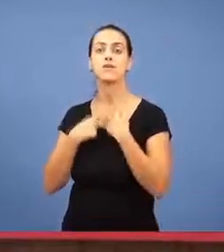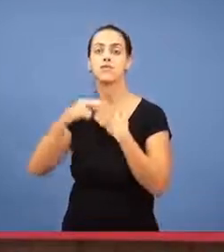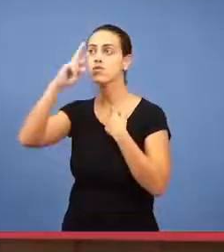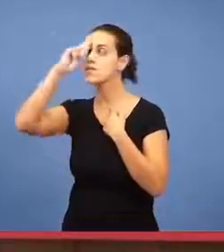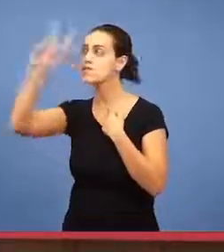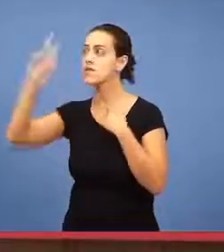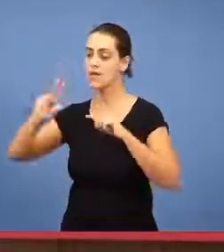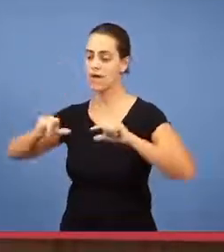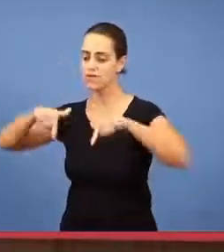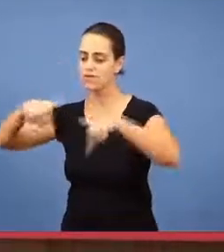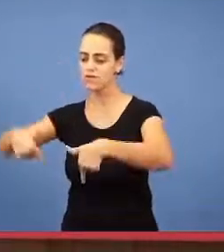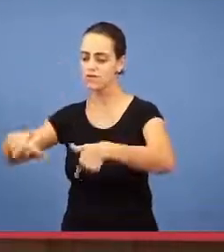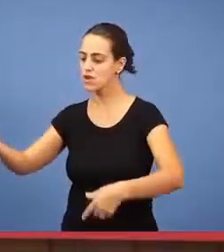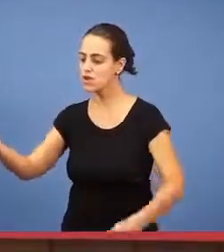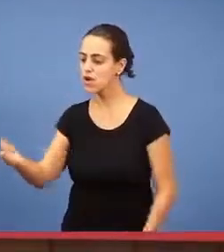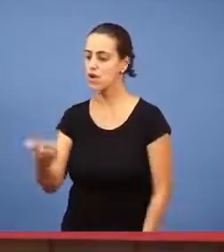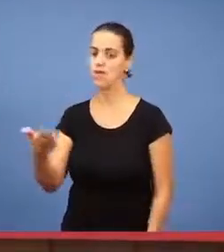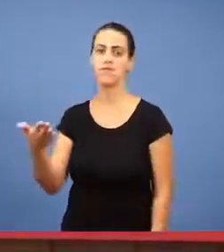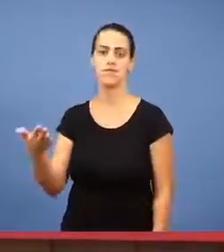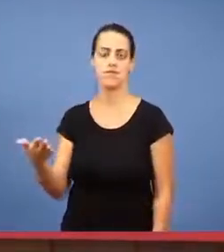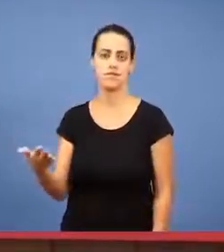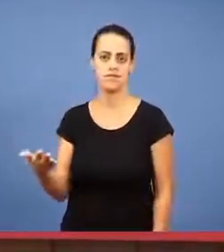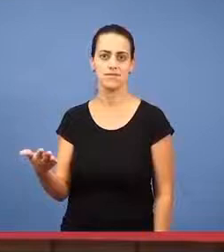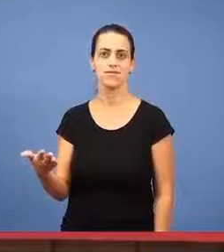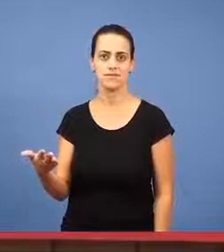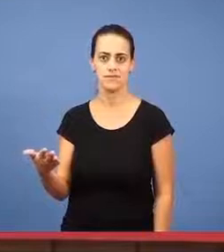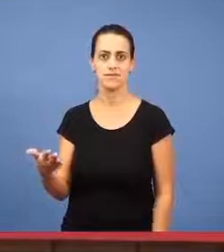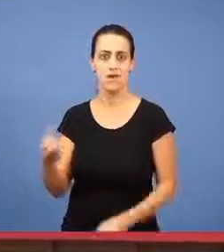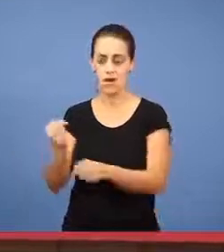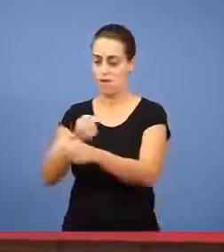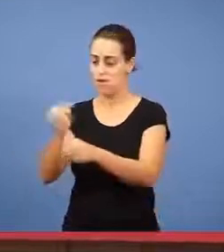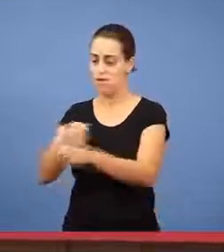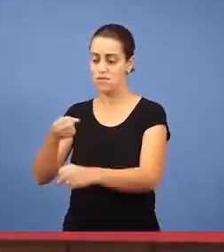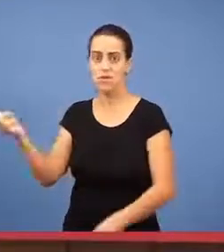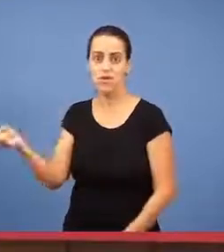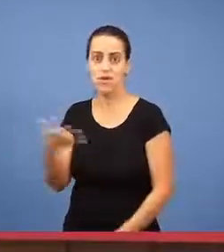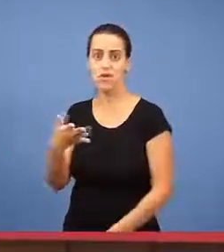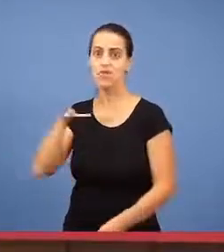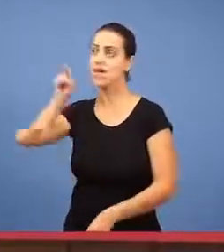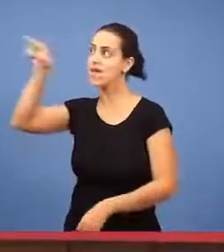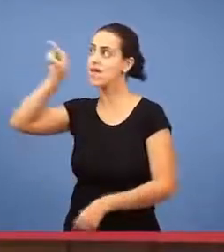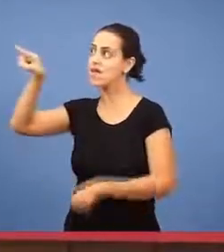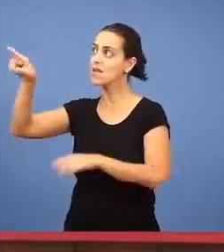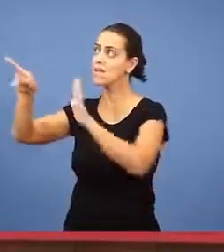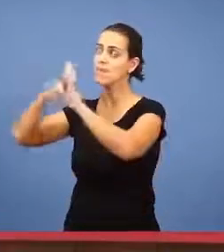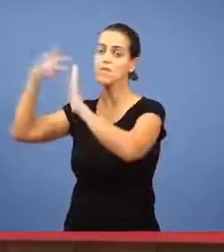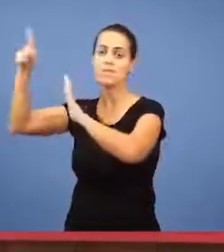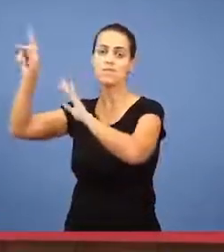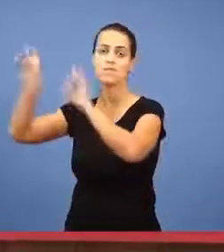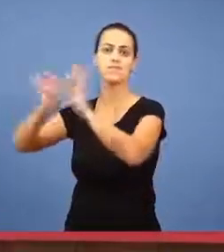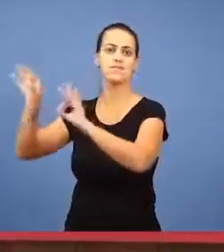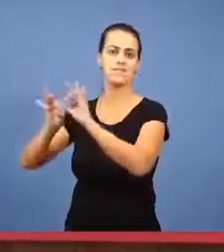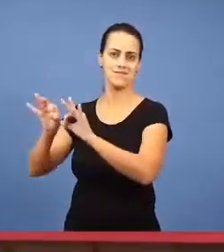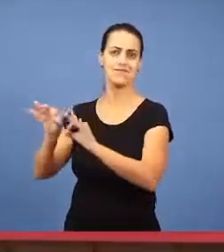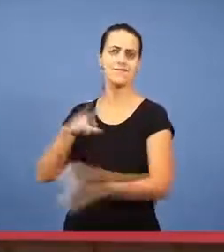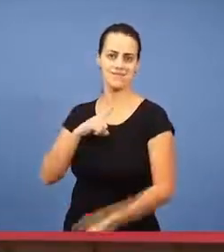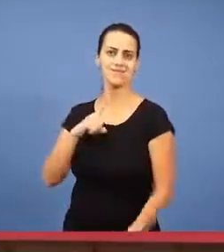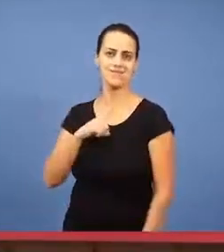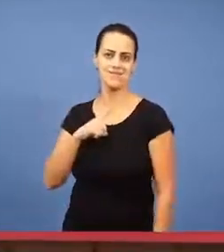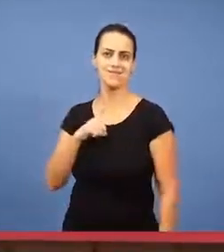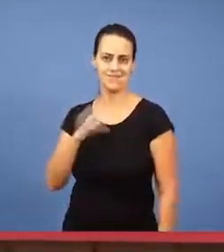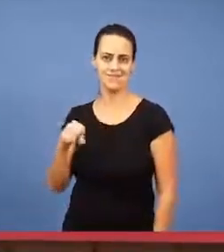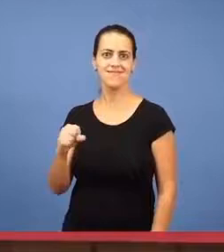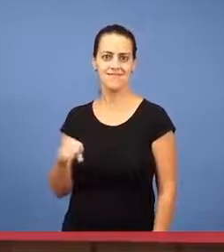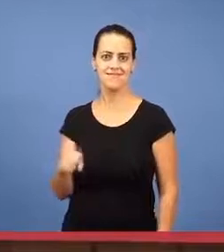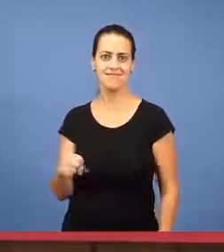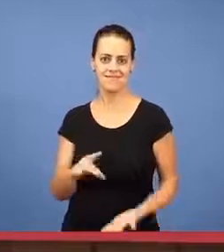I began to do what I wanted to do. I want the Lord to move us to something new, and the Lord had for us, and now we can see that. In